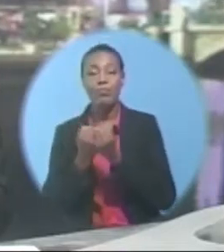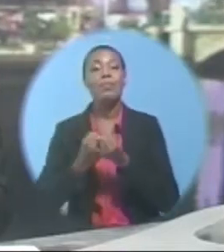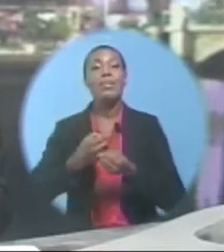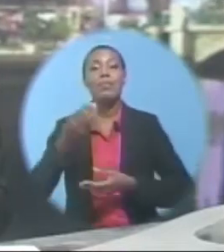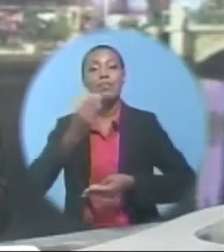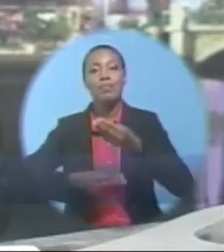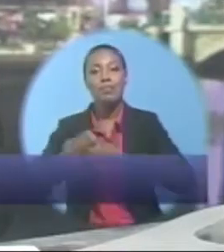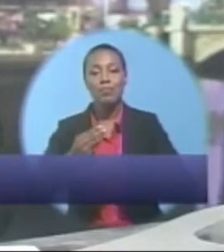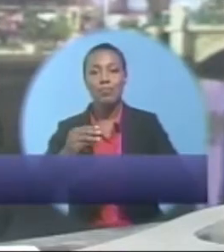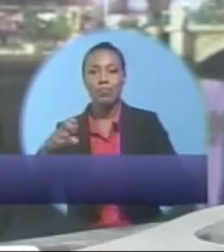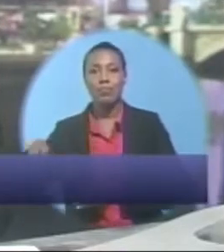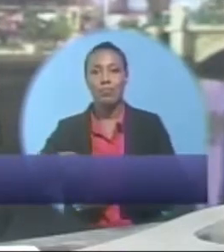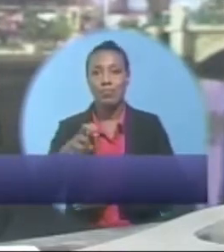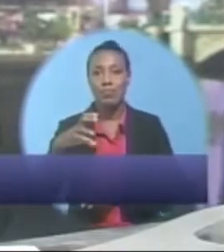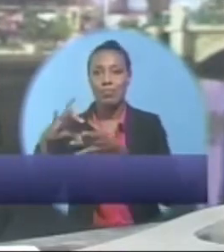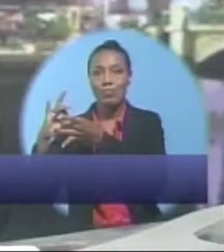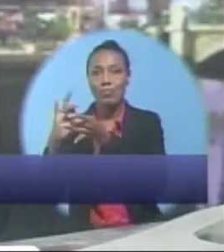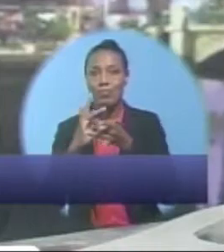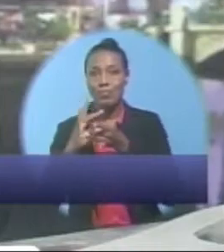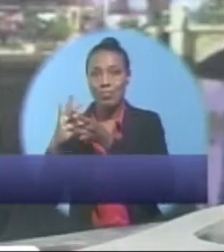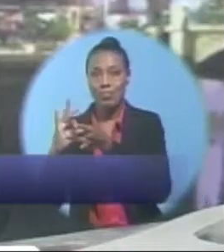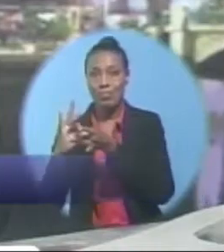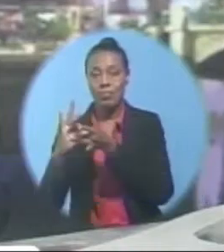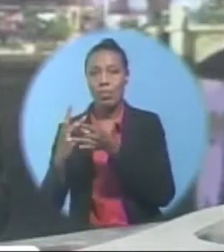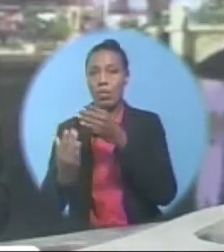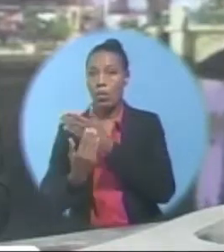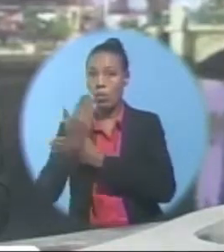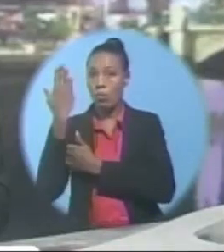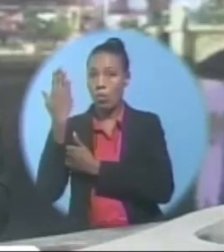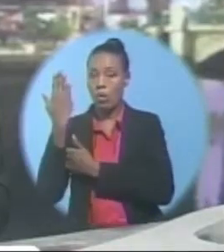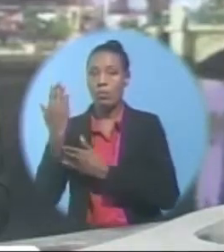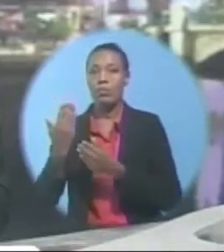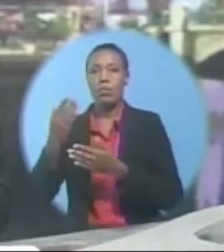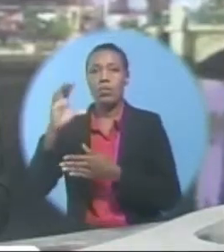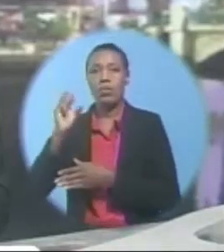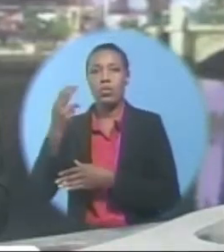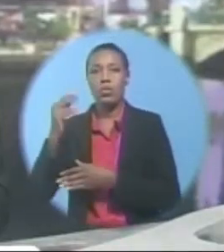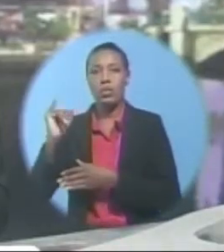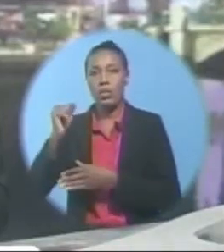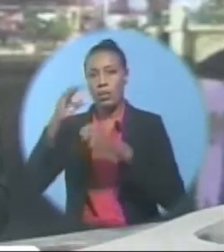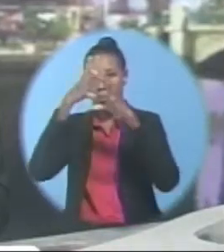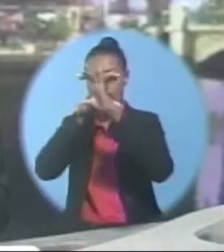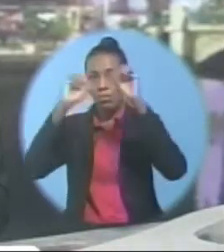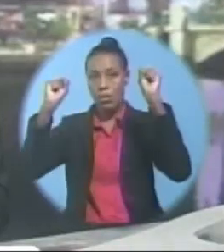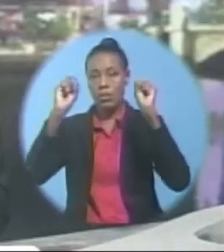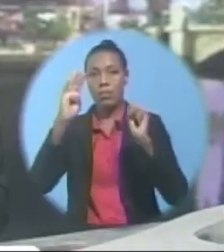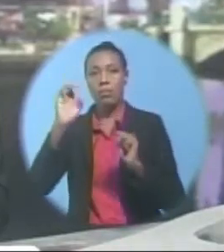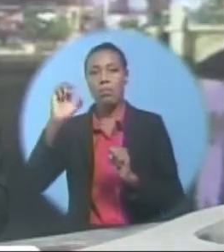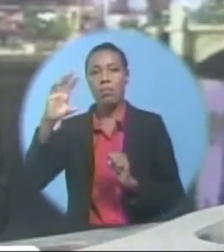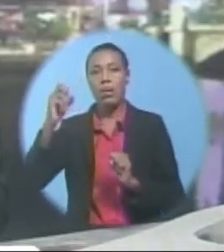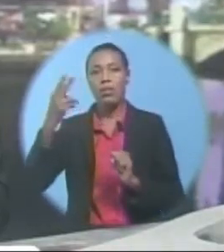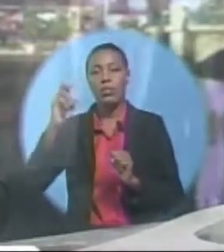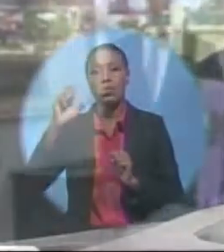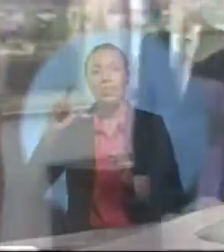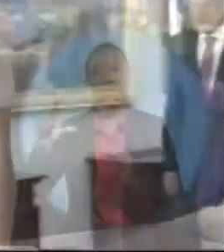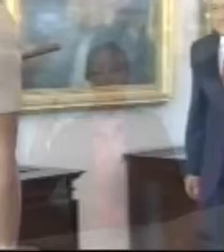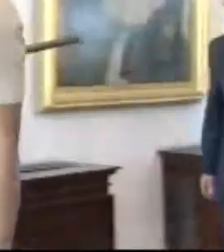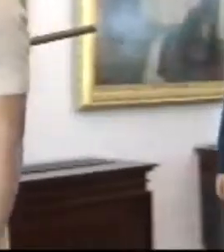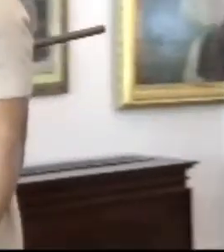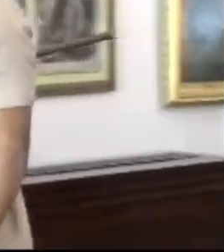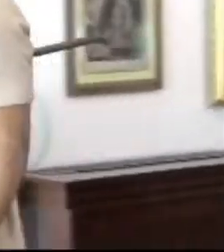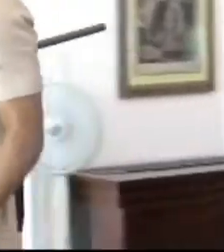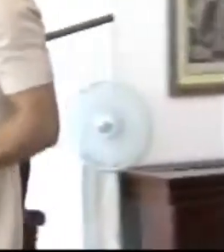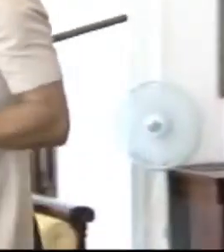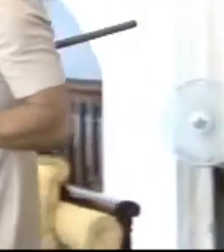tourism ties. This was disclosed this morning after Chile's President Michelle Bachelet made official visits to the acting